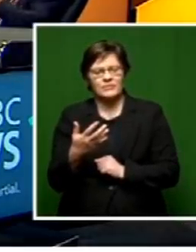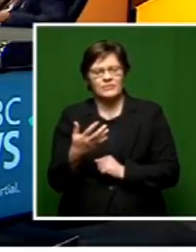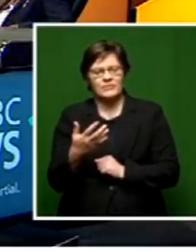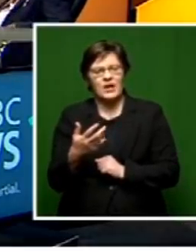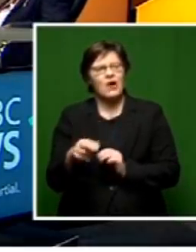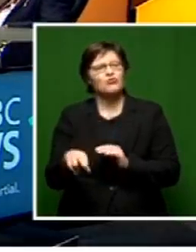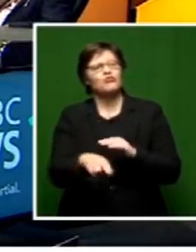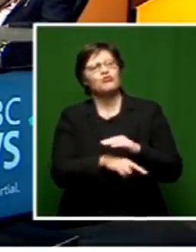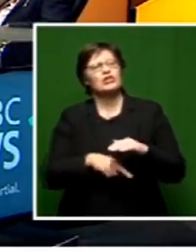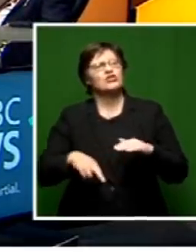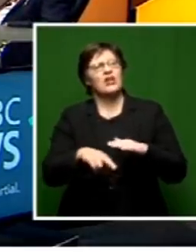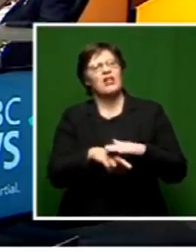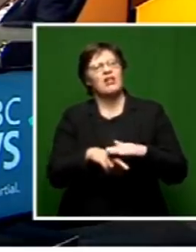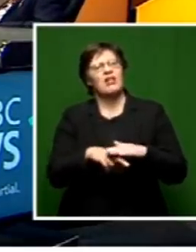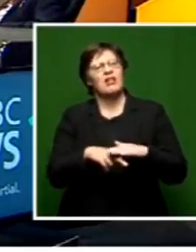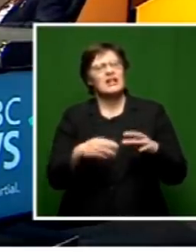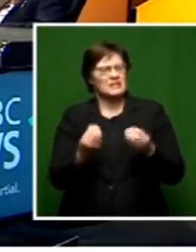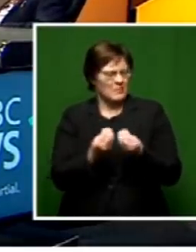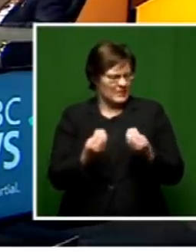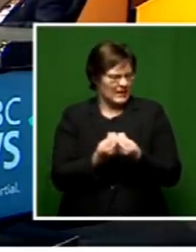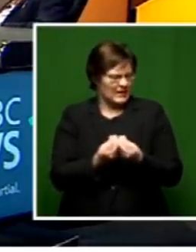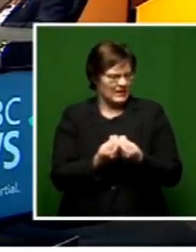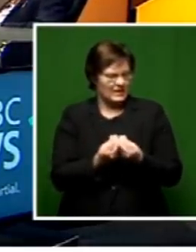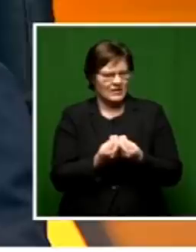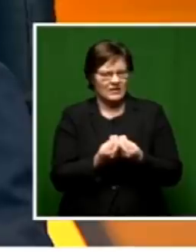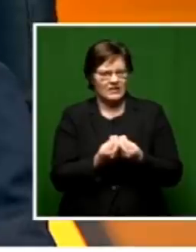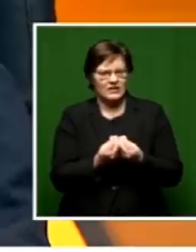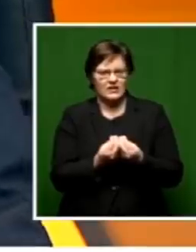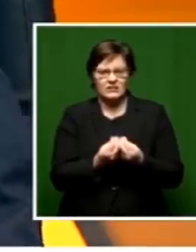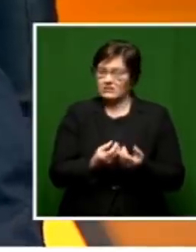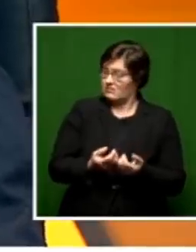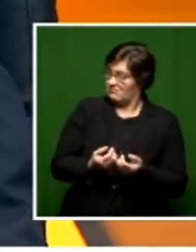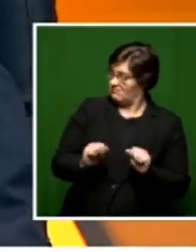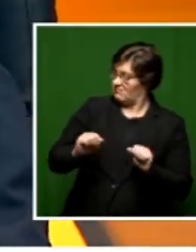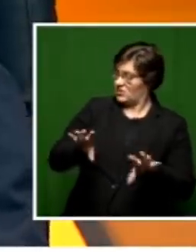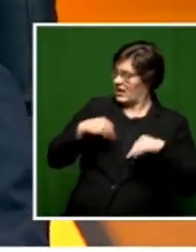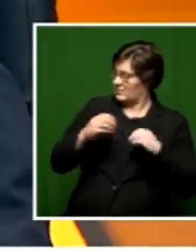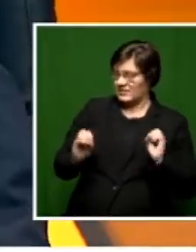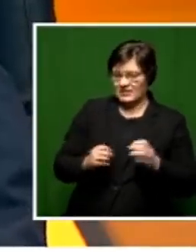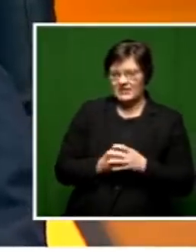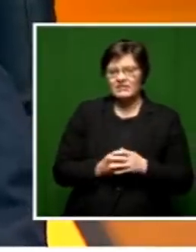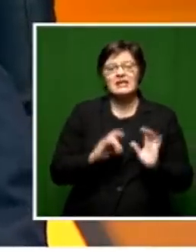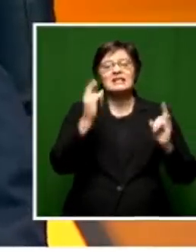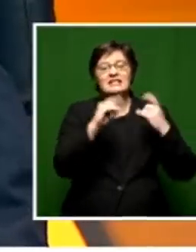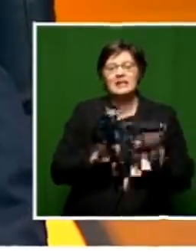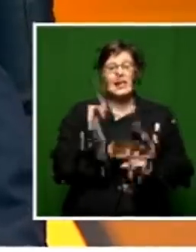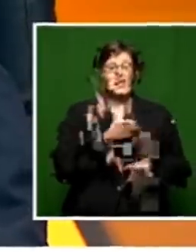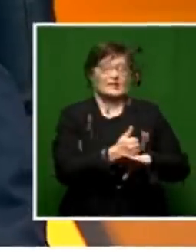which the UDM took offense. Maybe even a city-based party. I mean, they've always been a municipal regional party. They've always been a regional